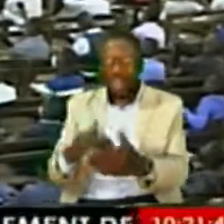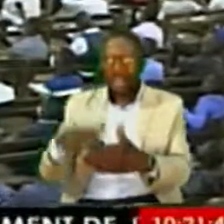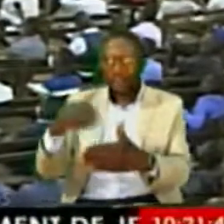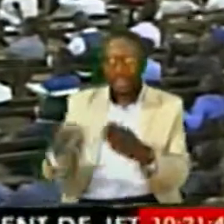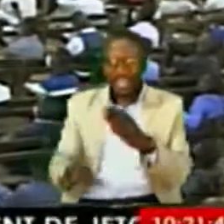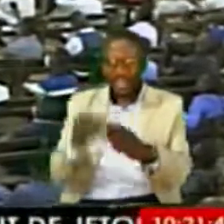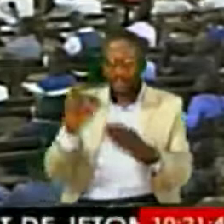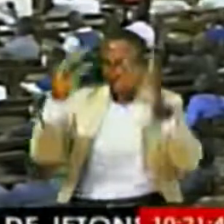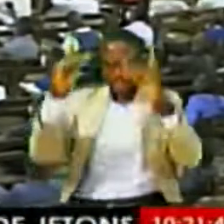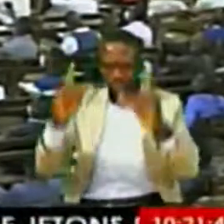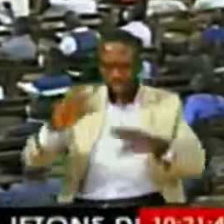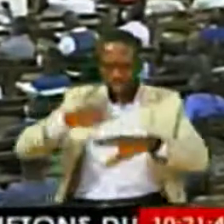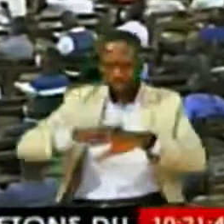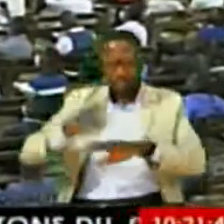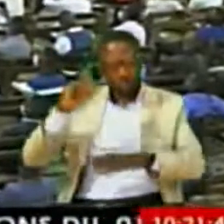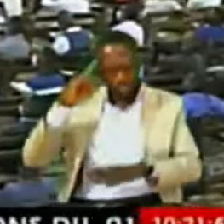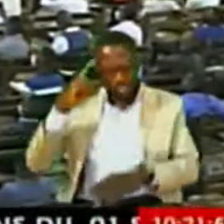her.